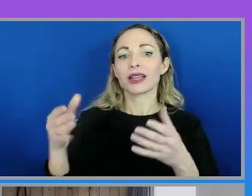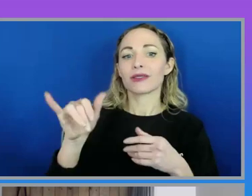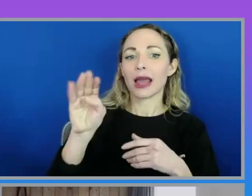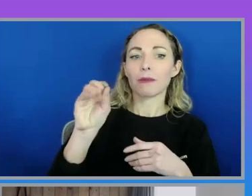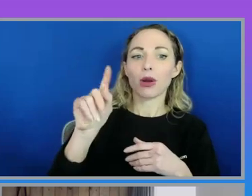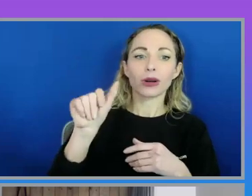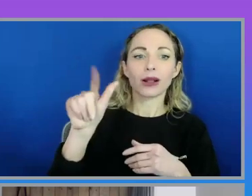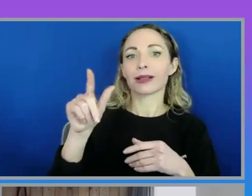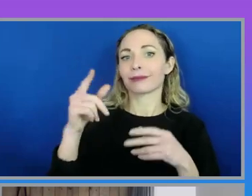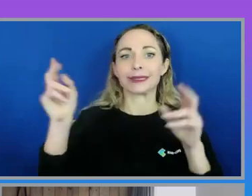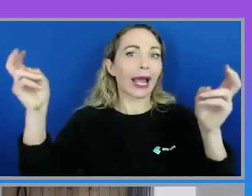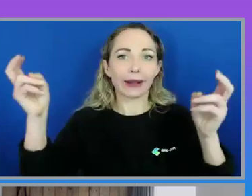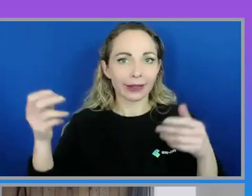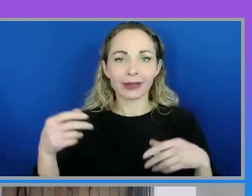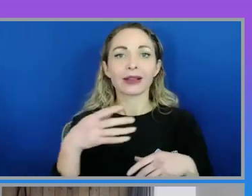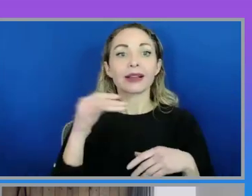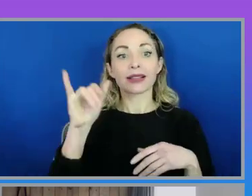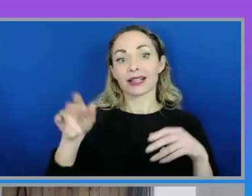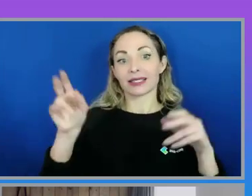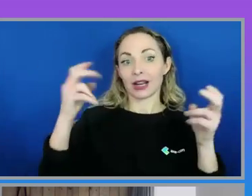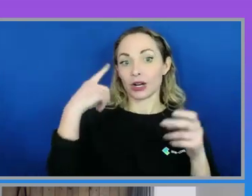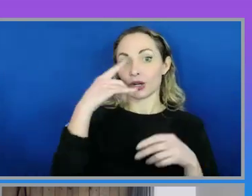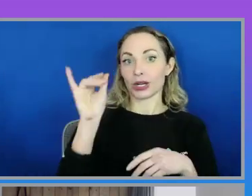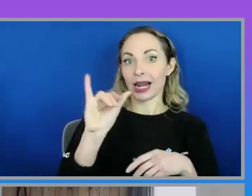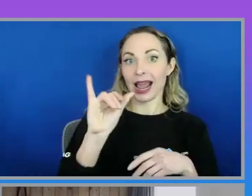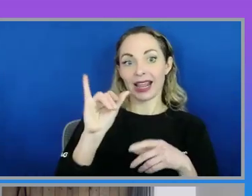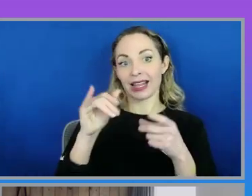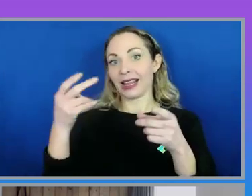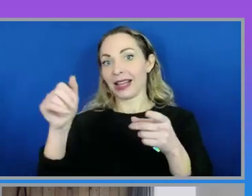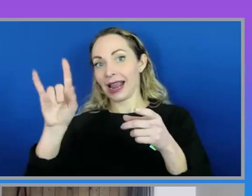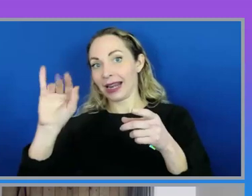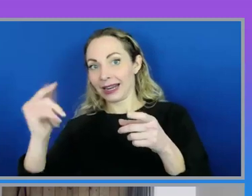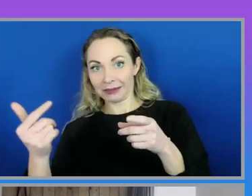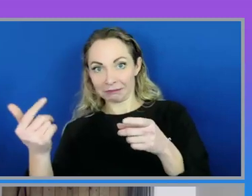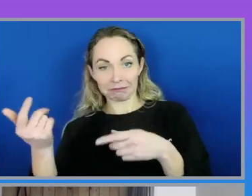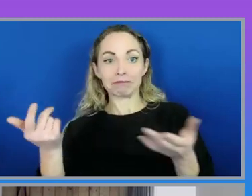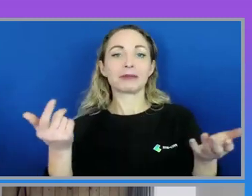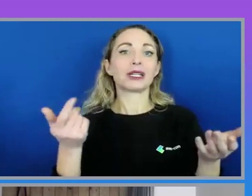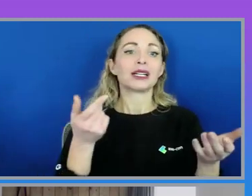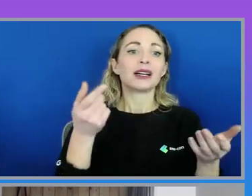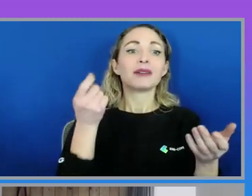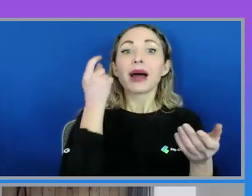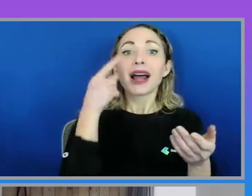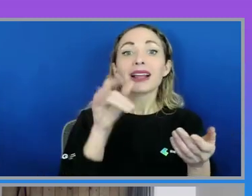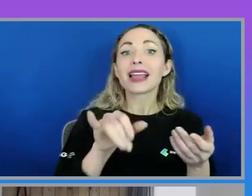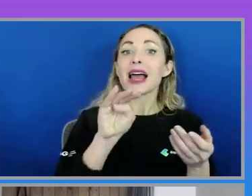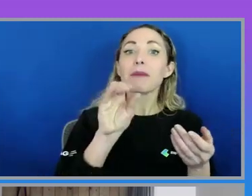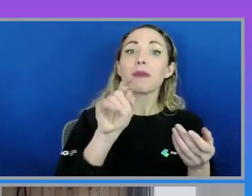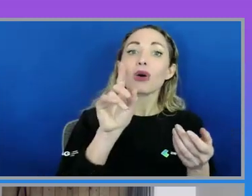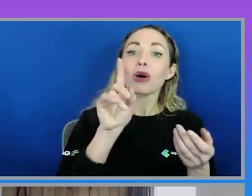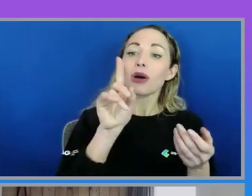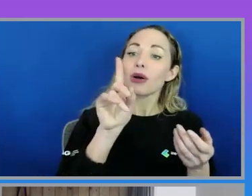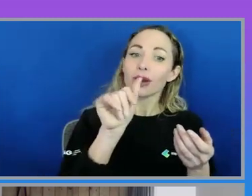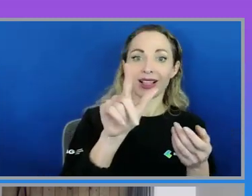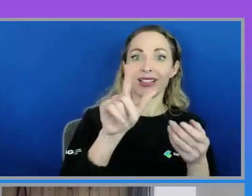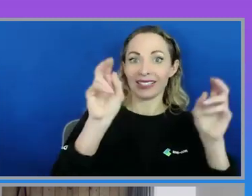title, and that modal's title looks like a heading, but that modal's title that